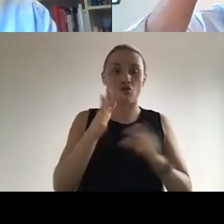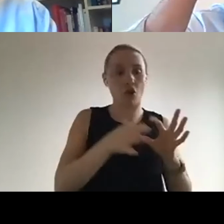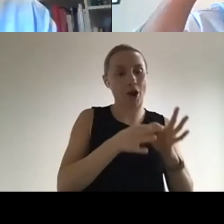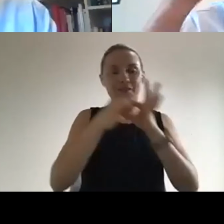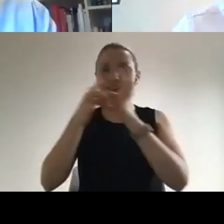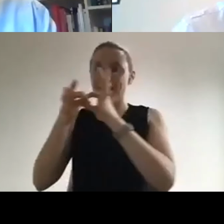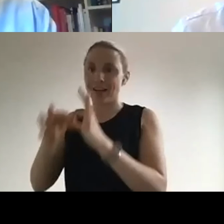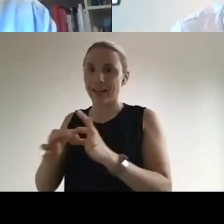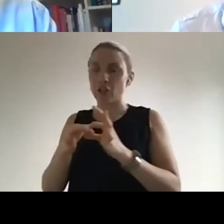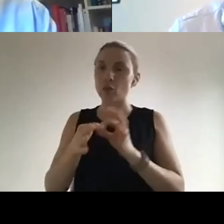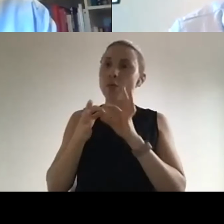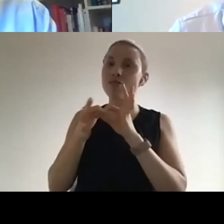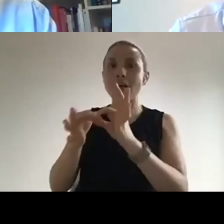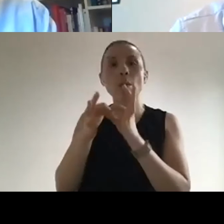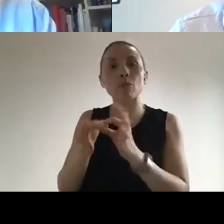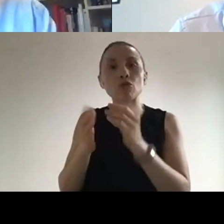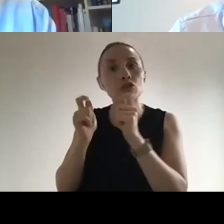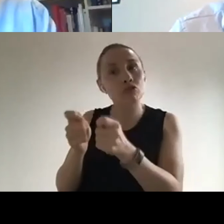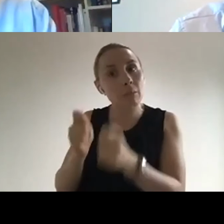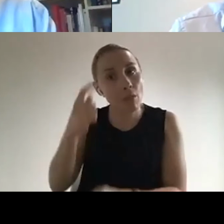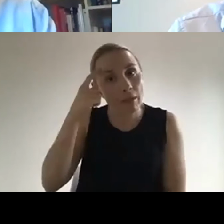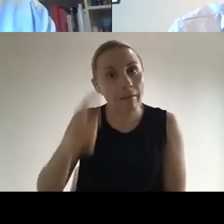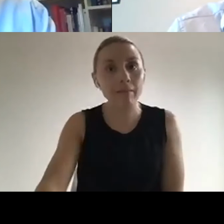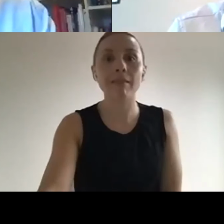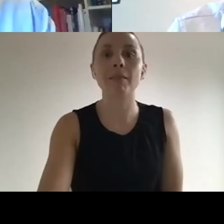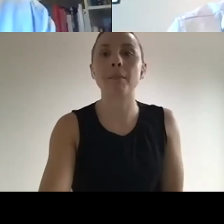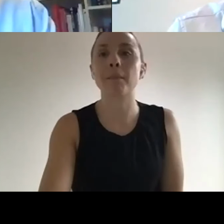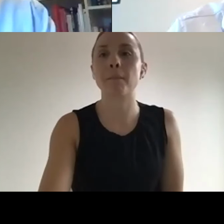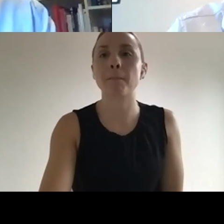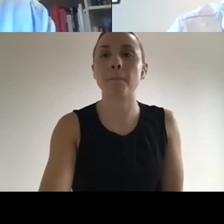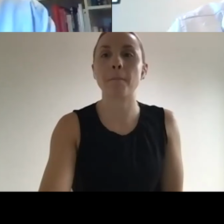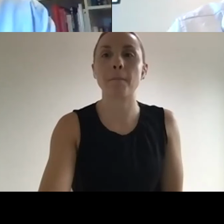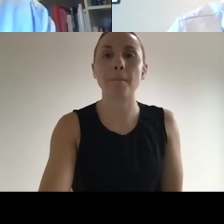you see, I mean, how well prepared do you think